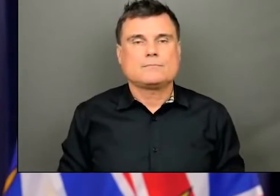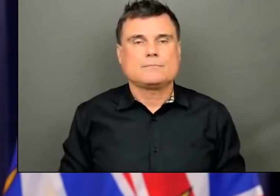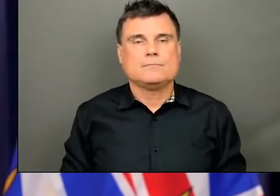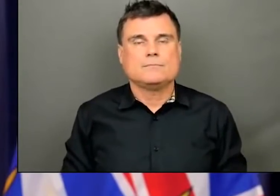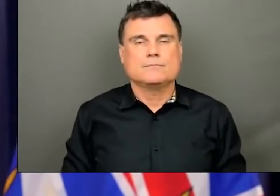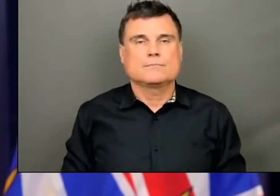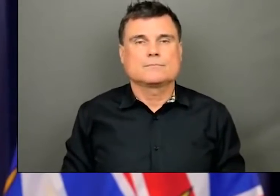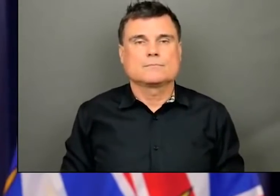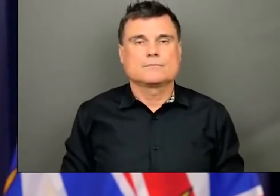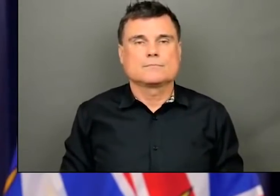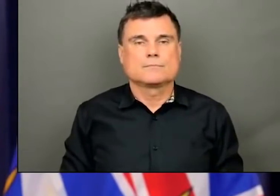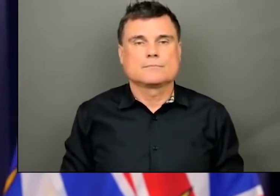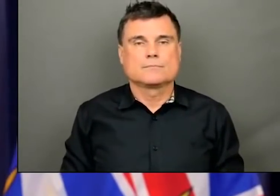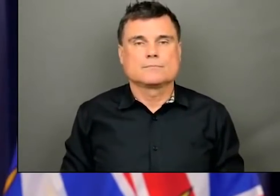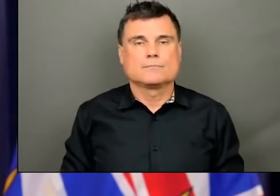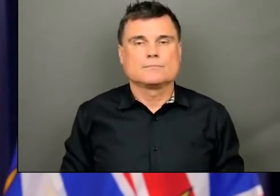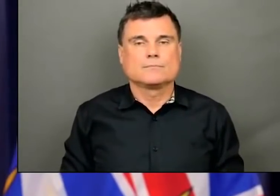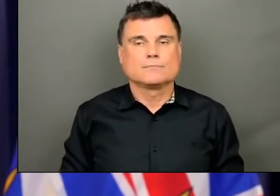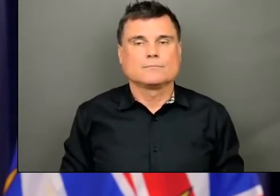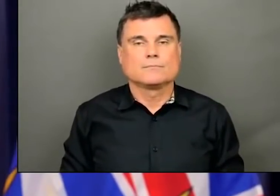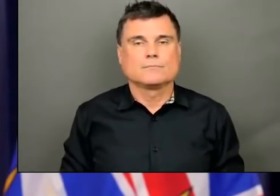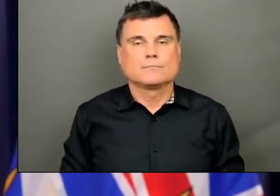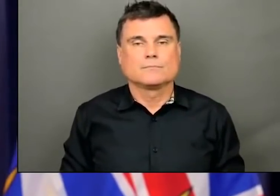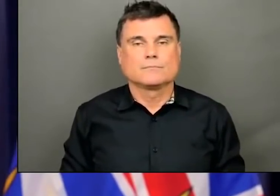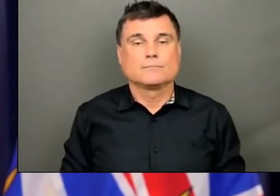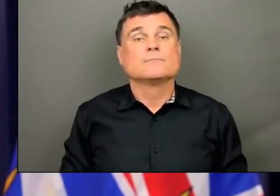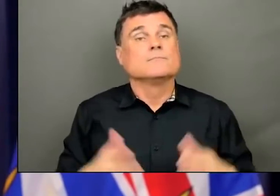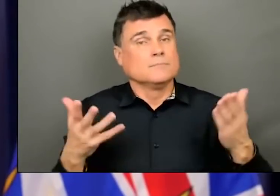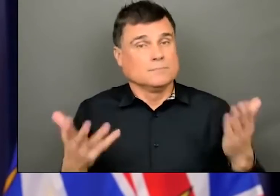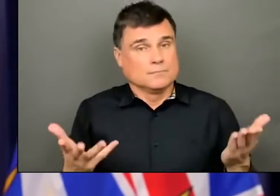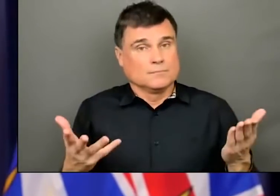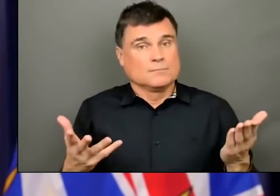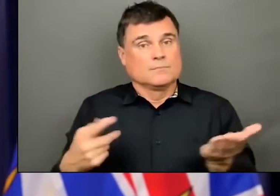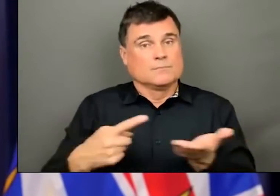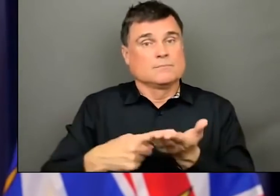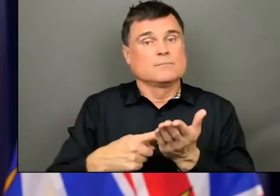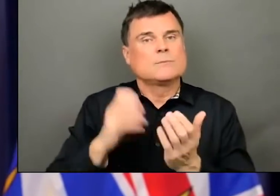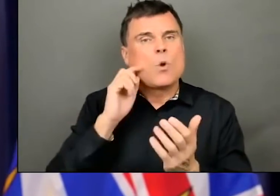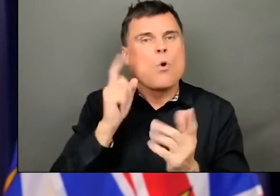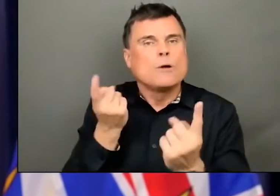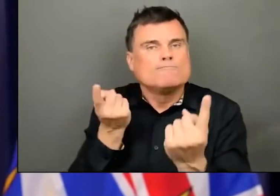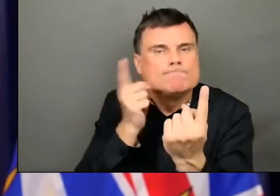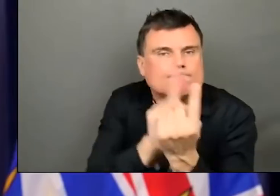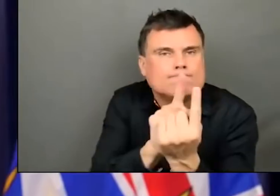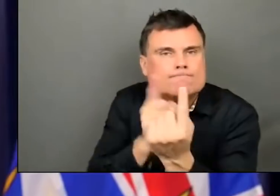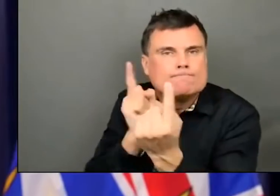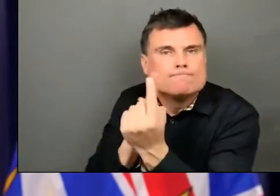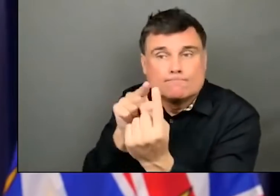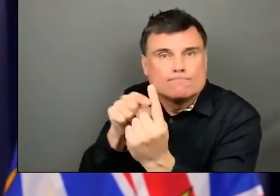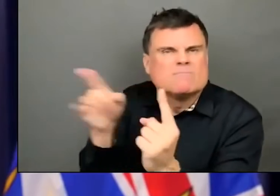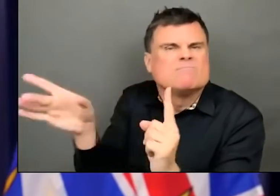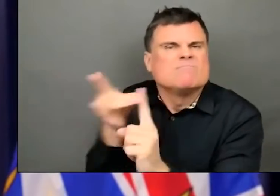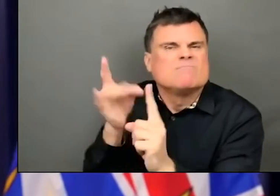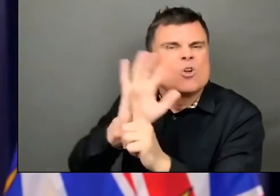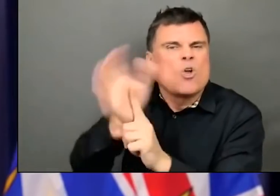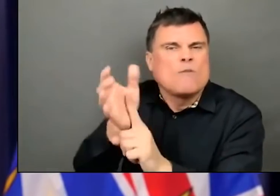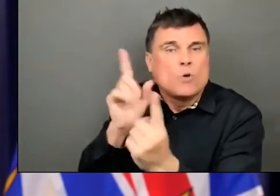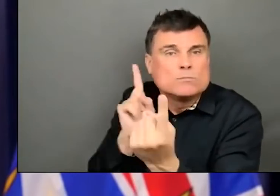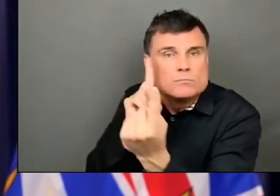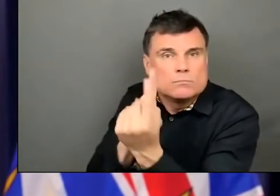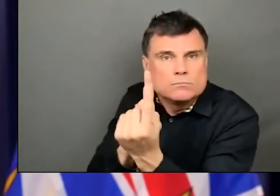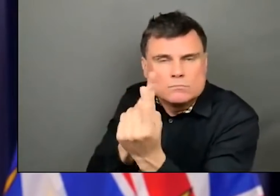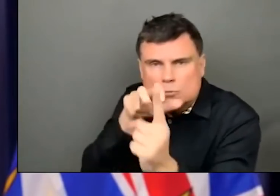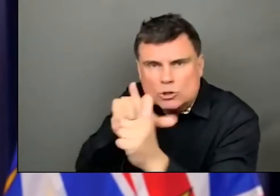care. Finally, when it comes to contact tracing, over the past week, an additional 33 staff are reported as